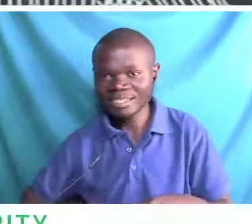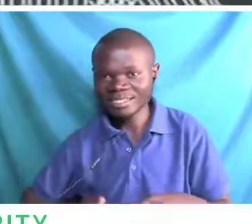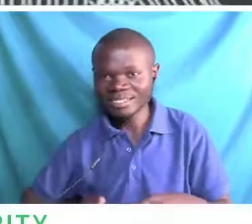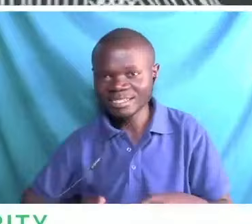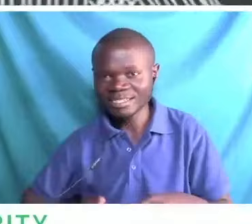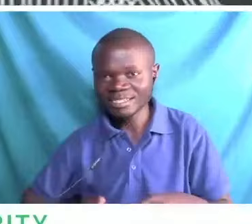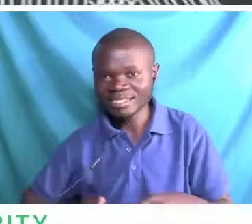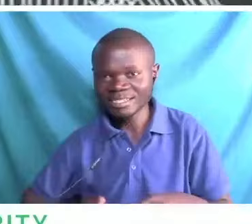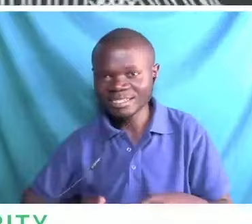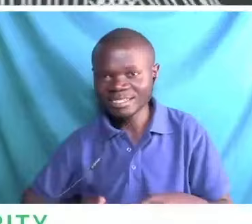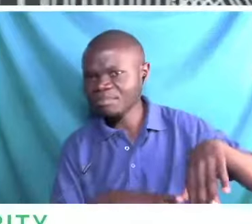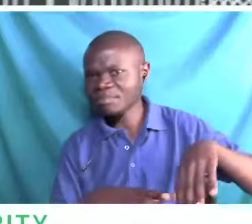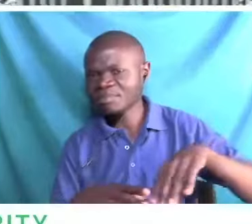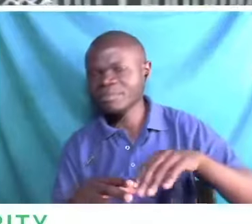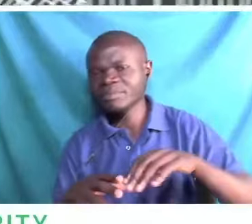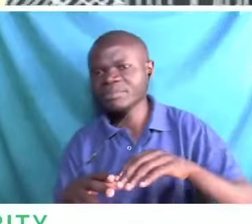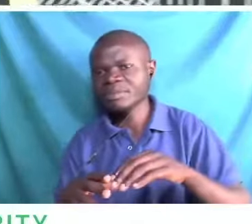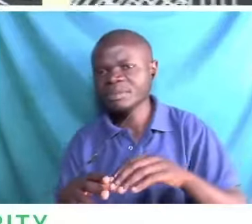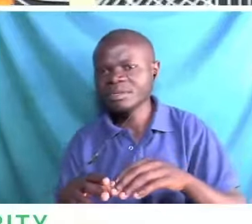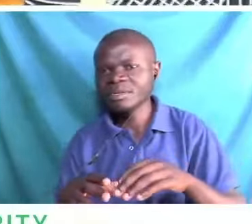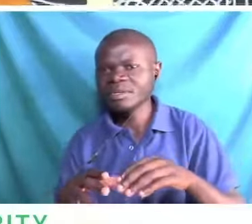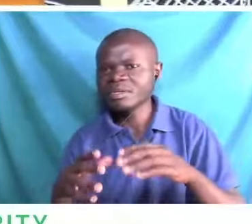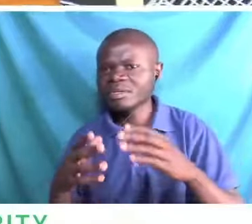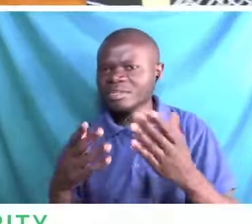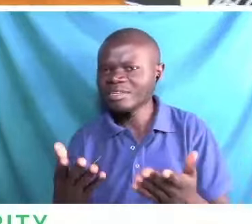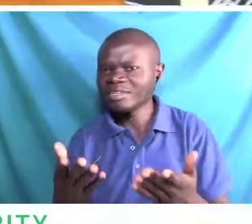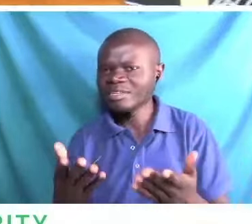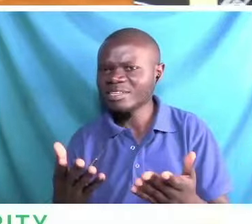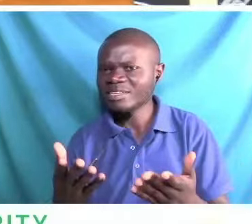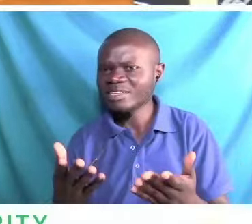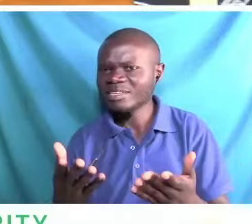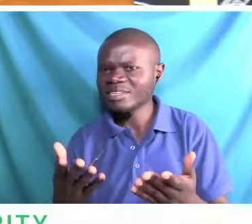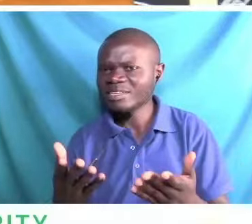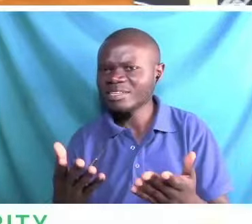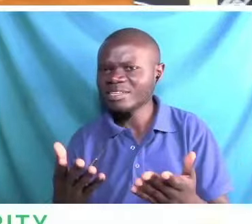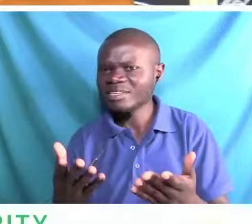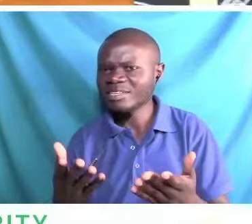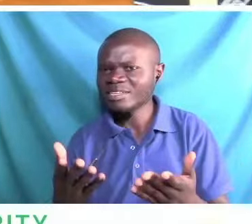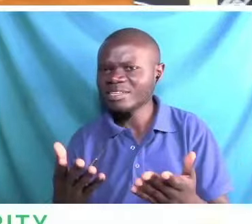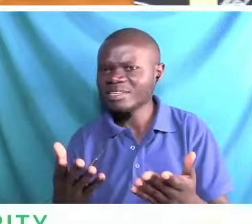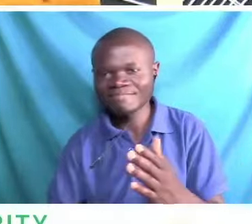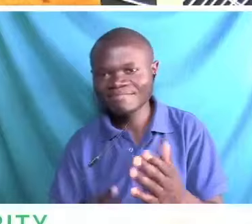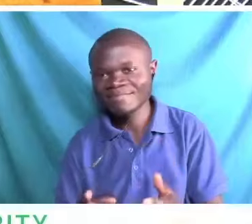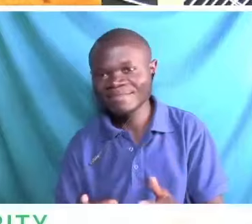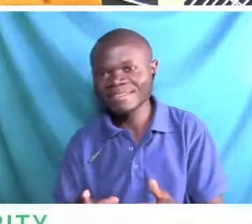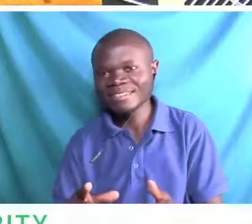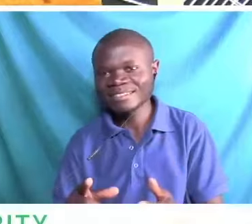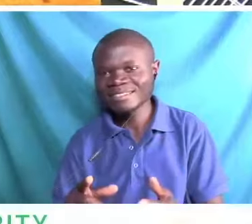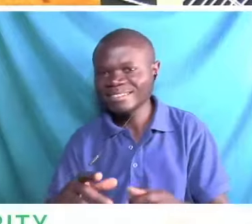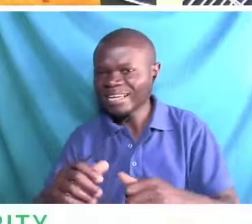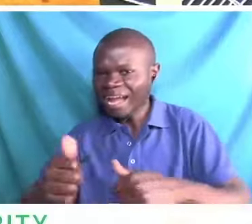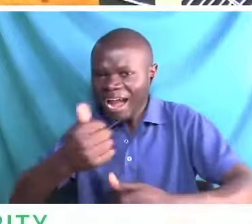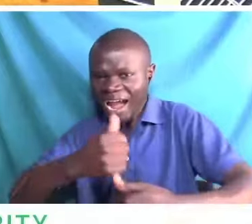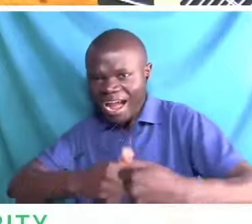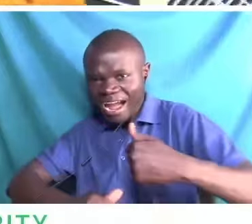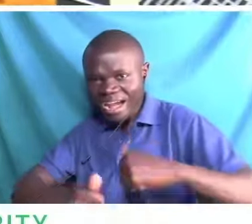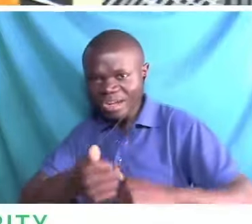Now, to put to death is simply a deliberate, decisive action against sin.